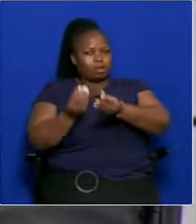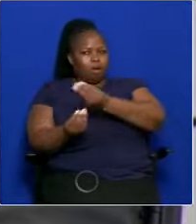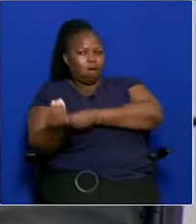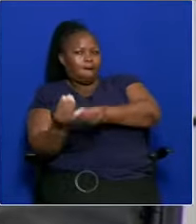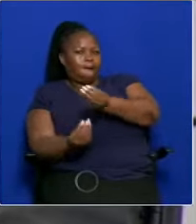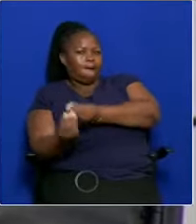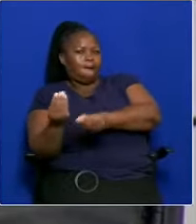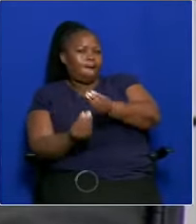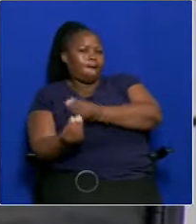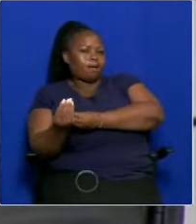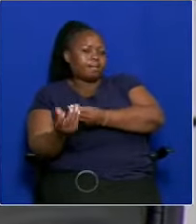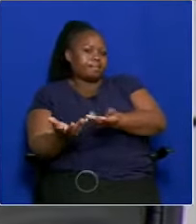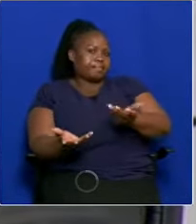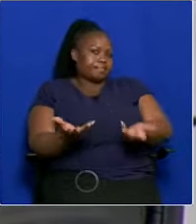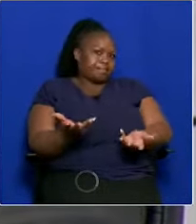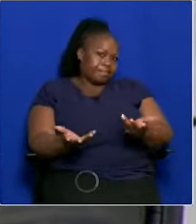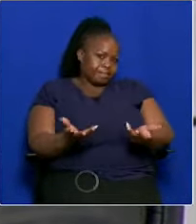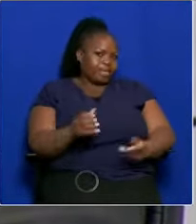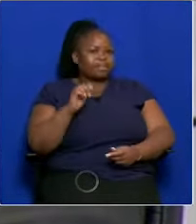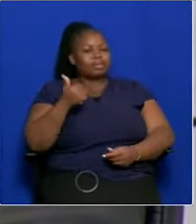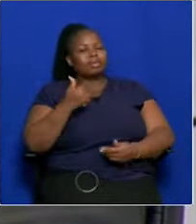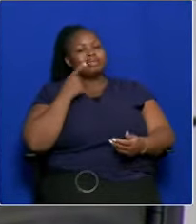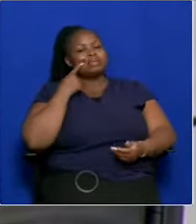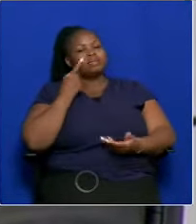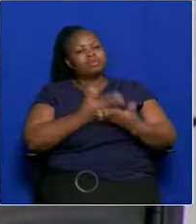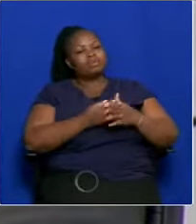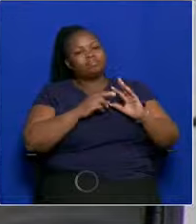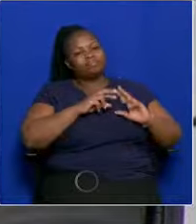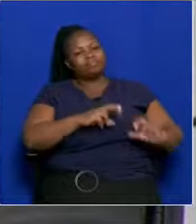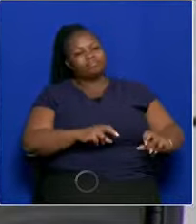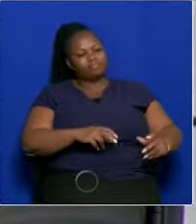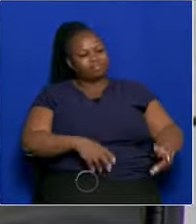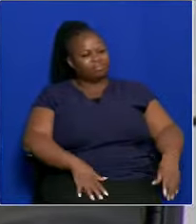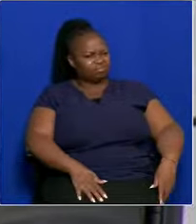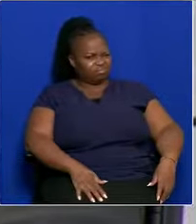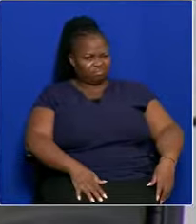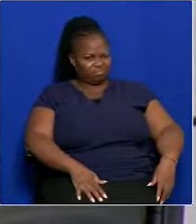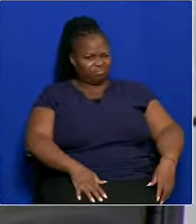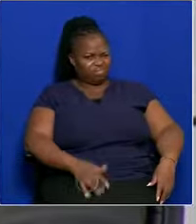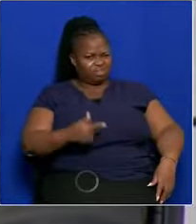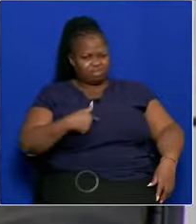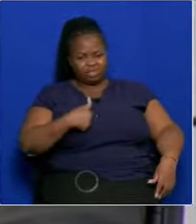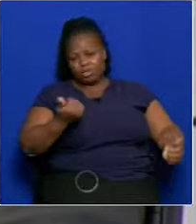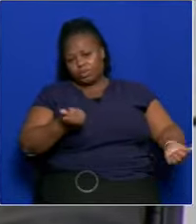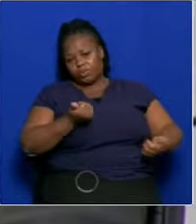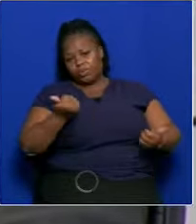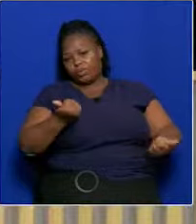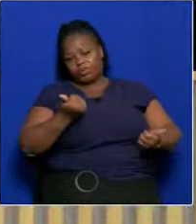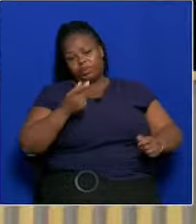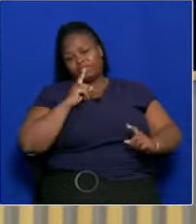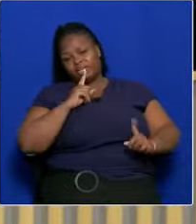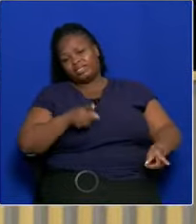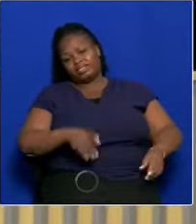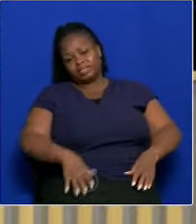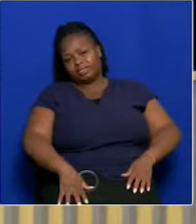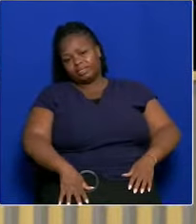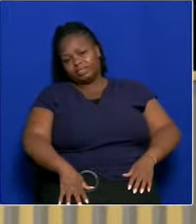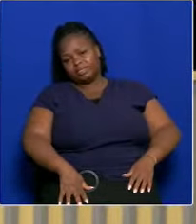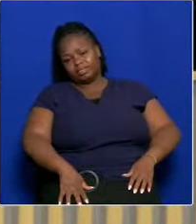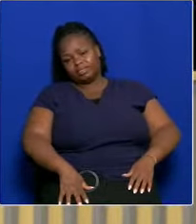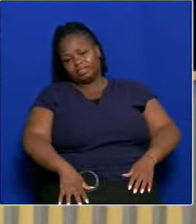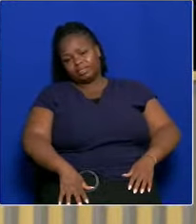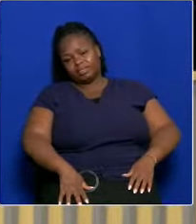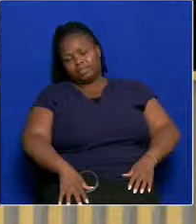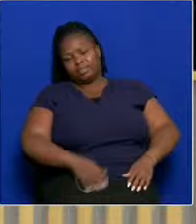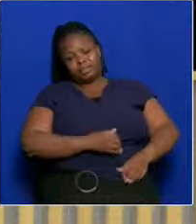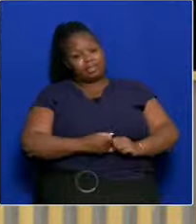it. Then we can discuss something. But I have already, commissioners, answered that I didn't profile the guy. Maybe that